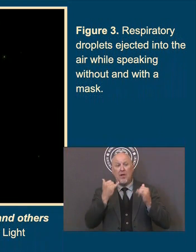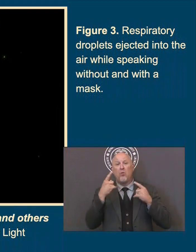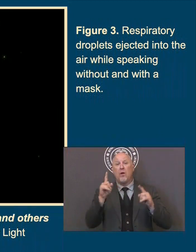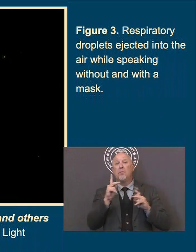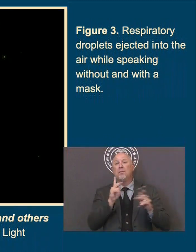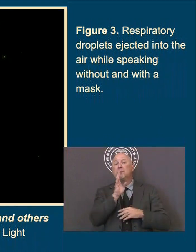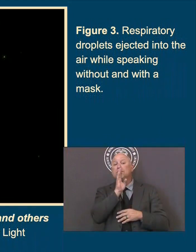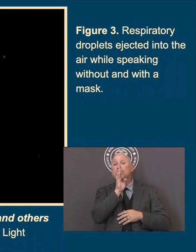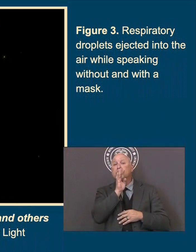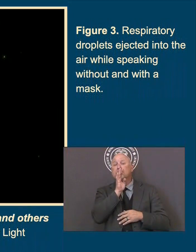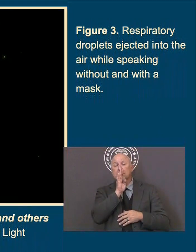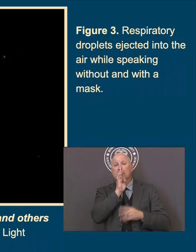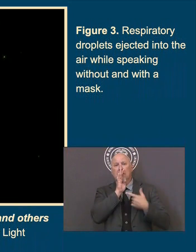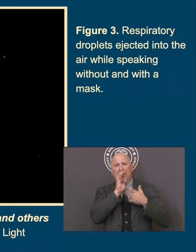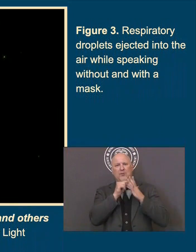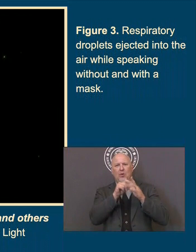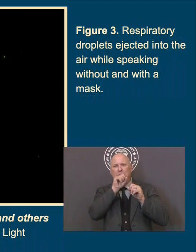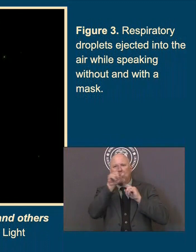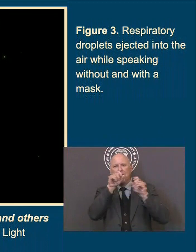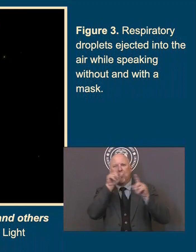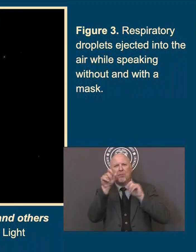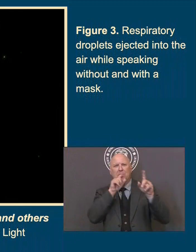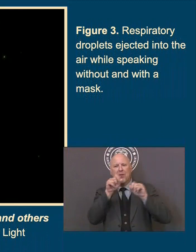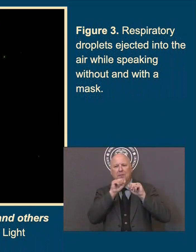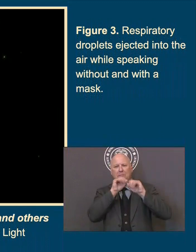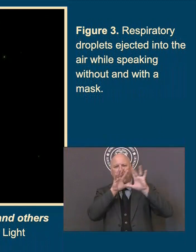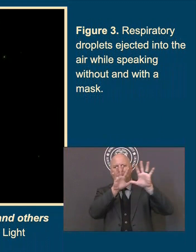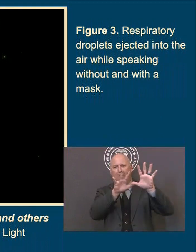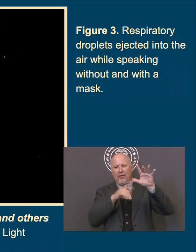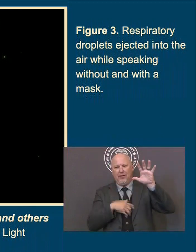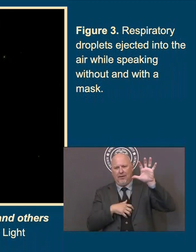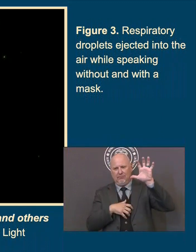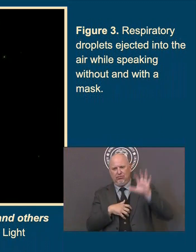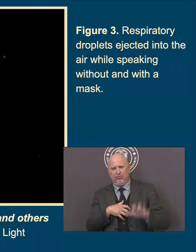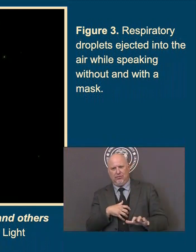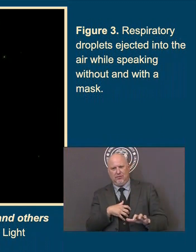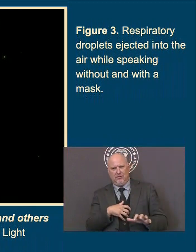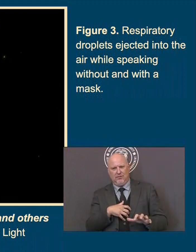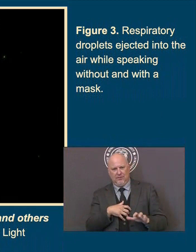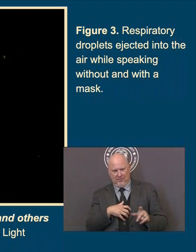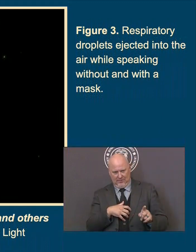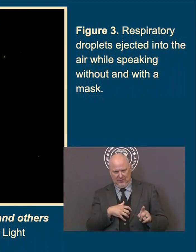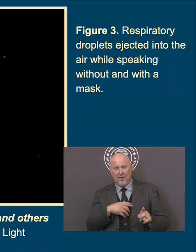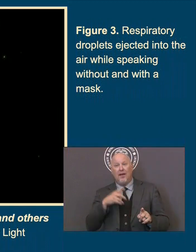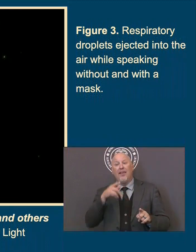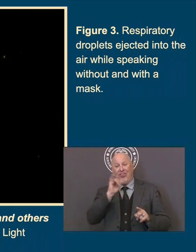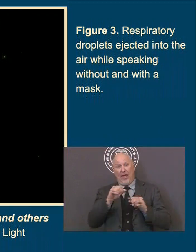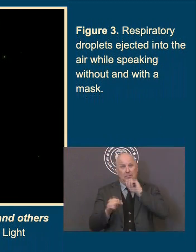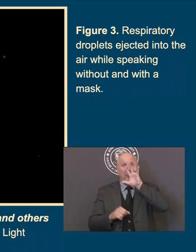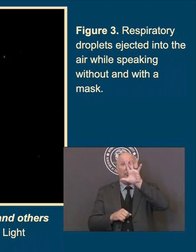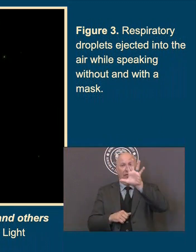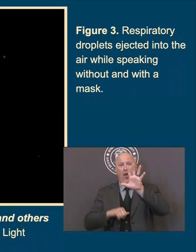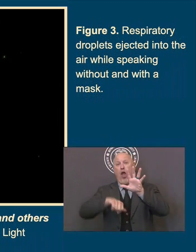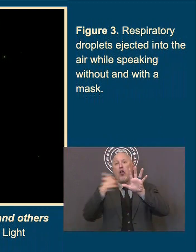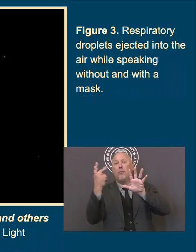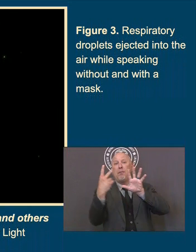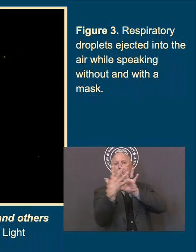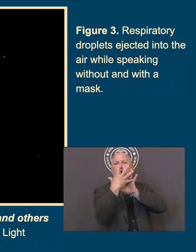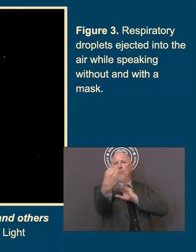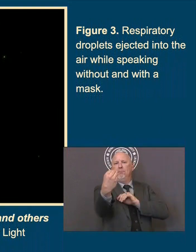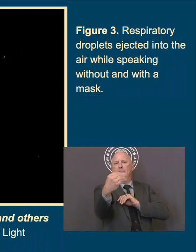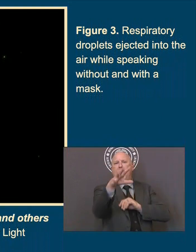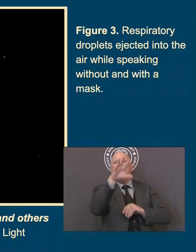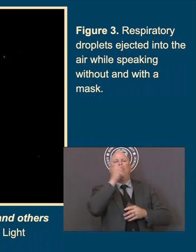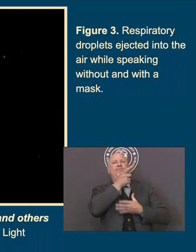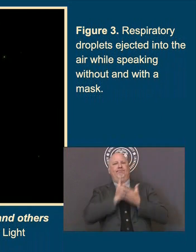that comes from their mouth and nose can carry those several feet away from them. Wearing a cloth mask on the right, about